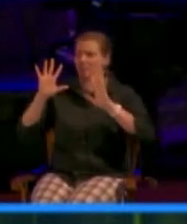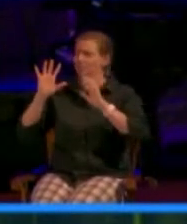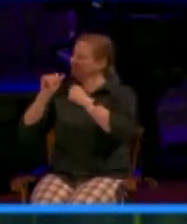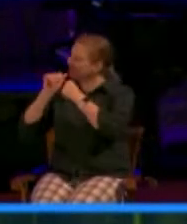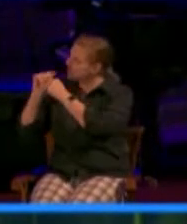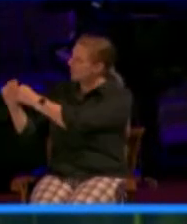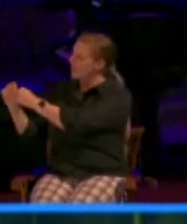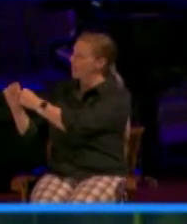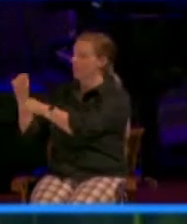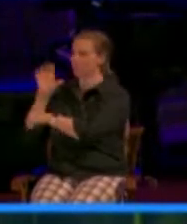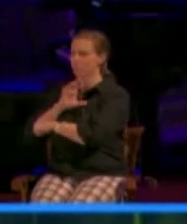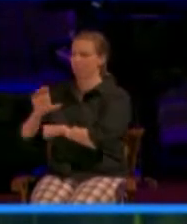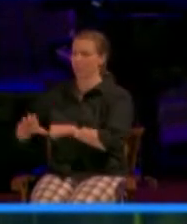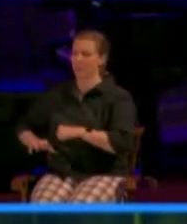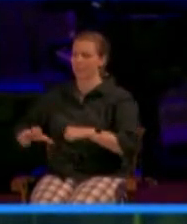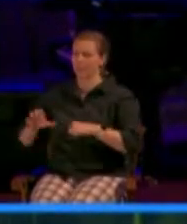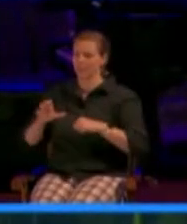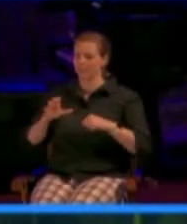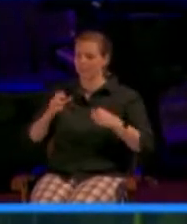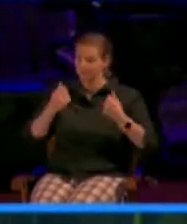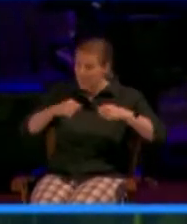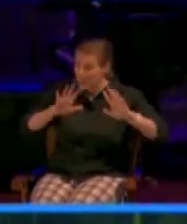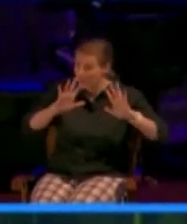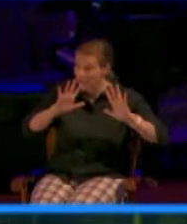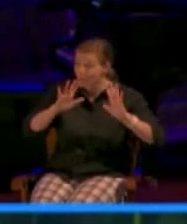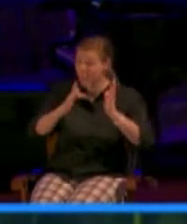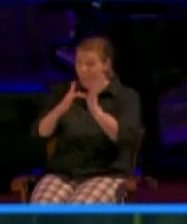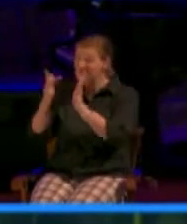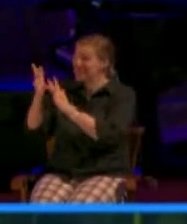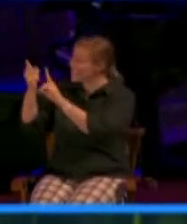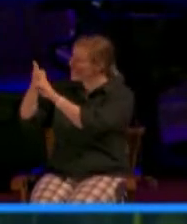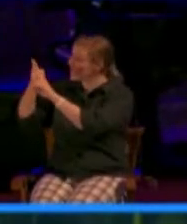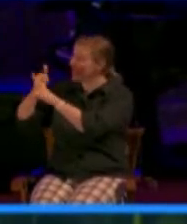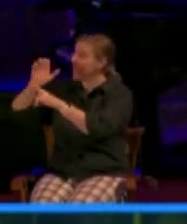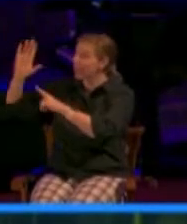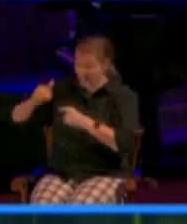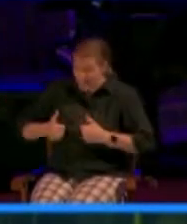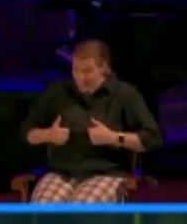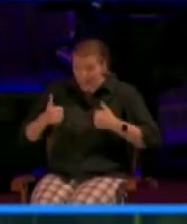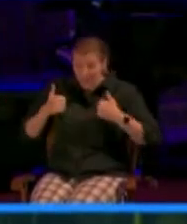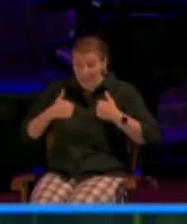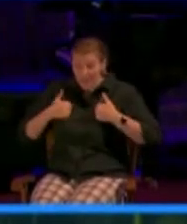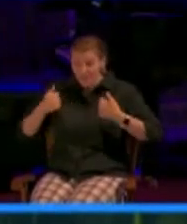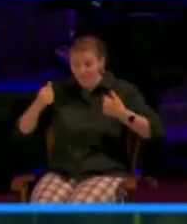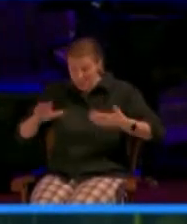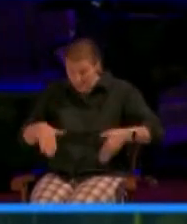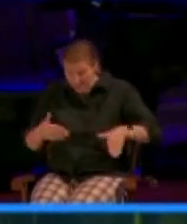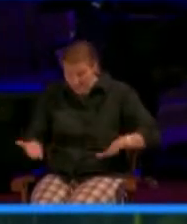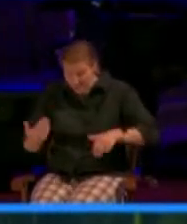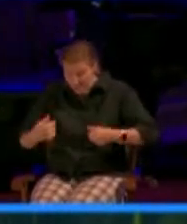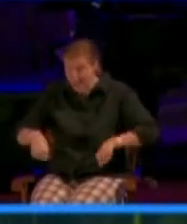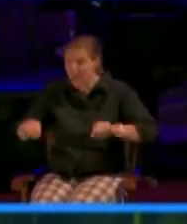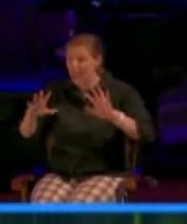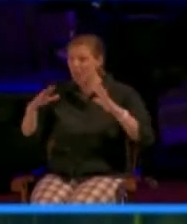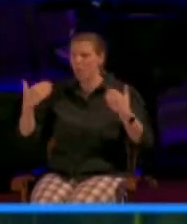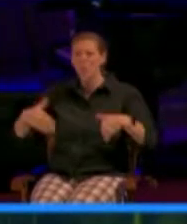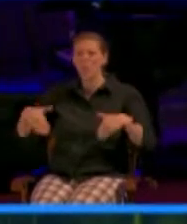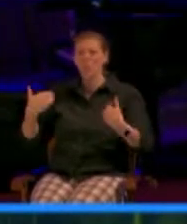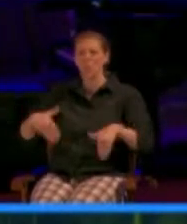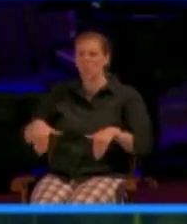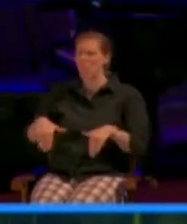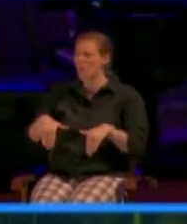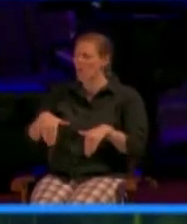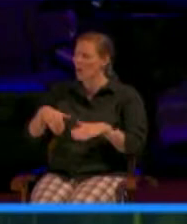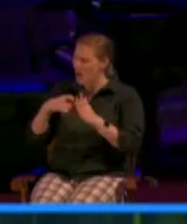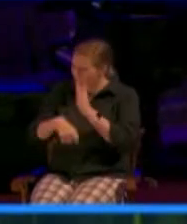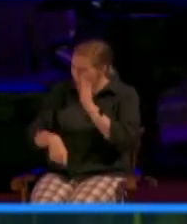a man his life. Now look up right at me for just a moment. He's not talking about the life of Jesus.